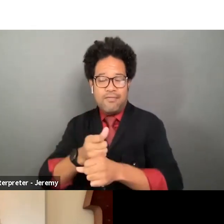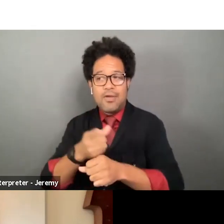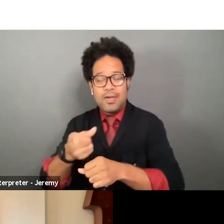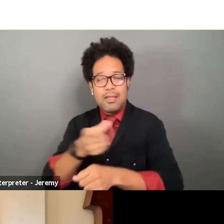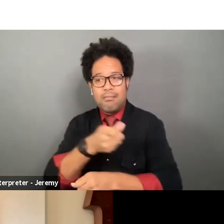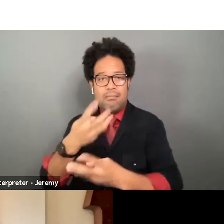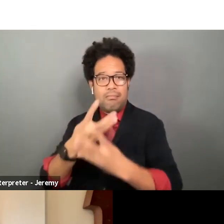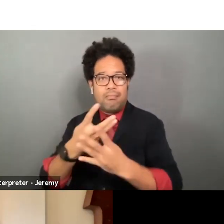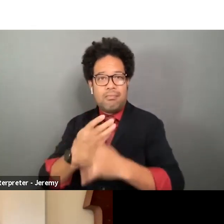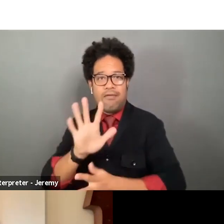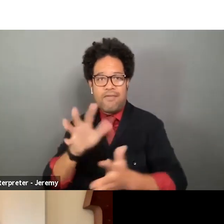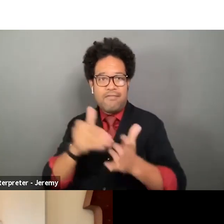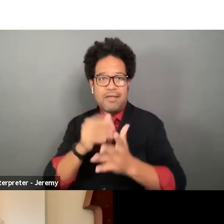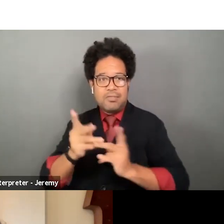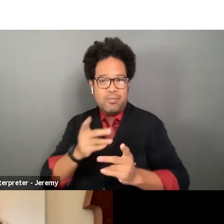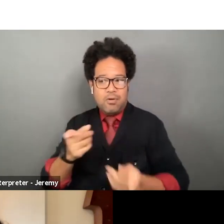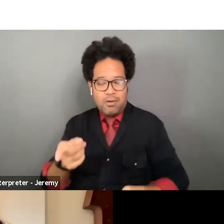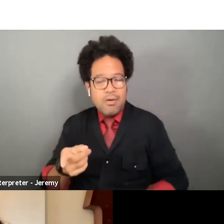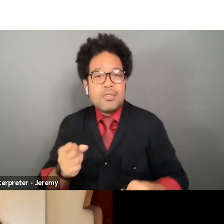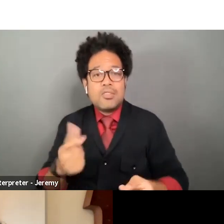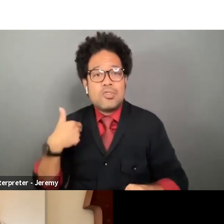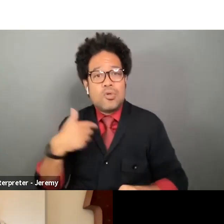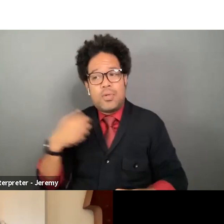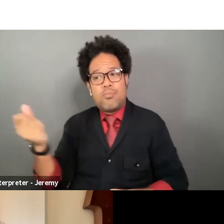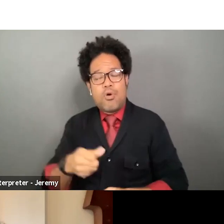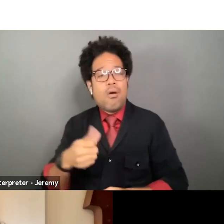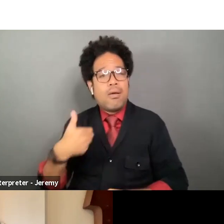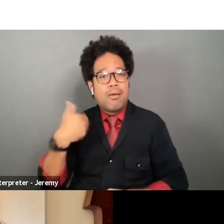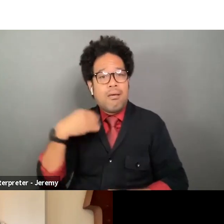people. And we brought in a young Black woman